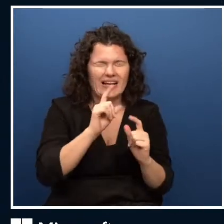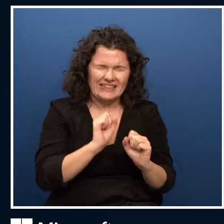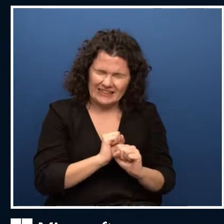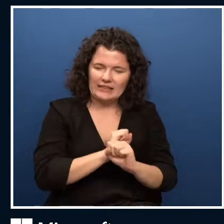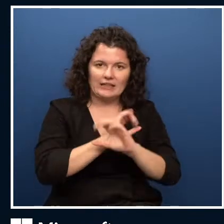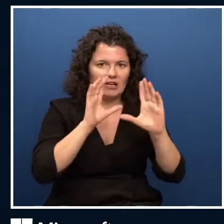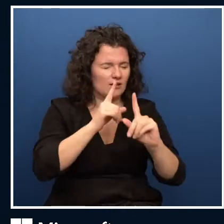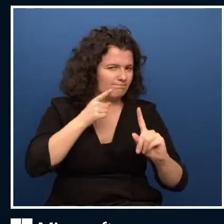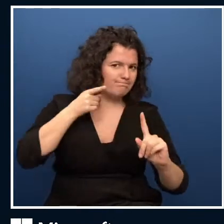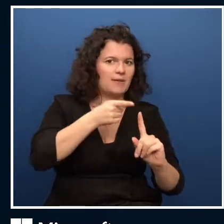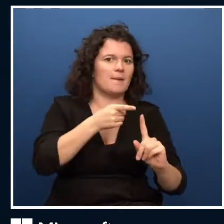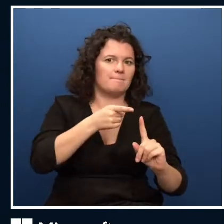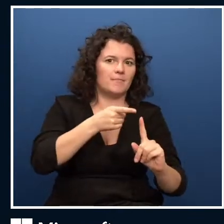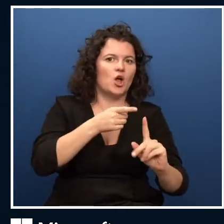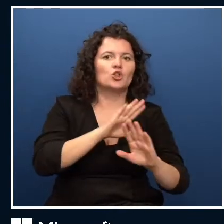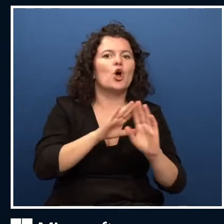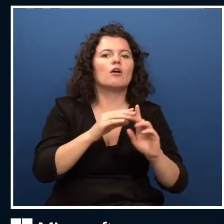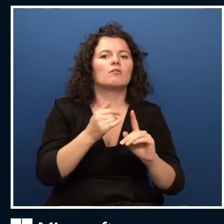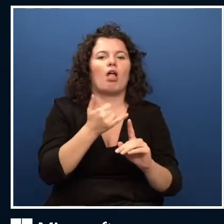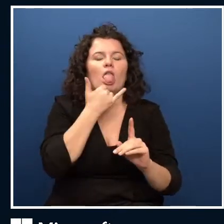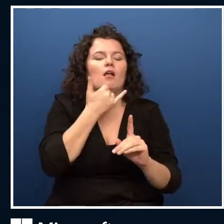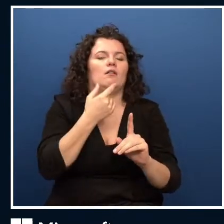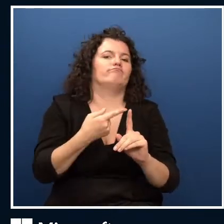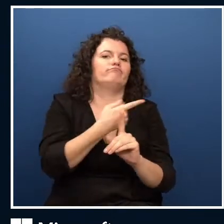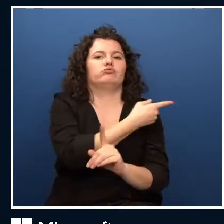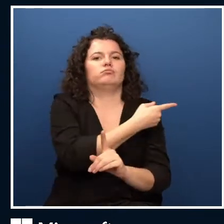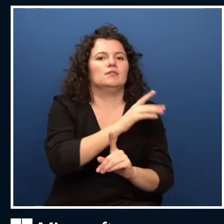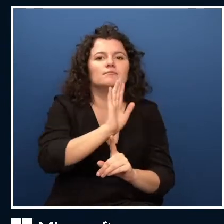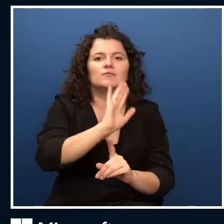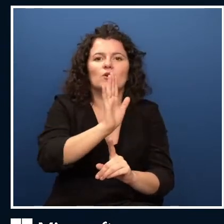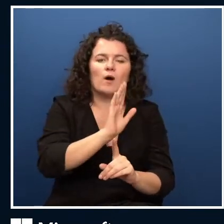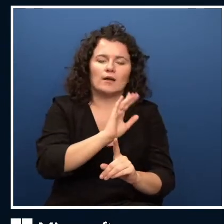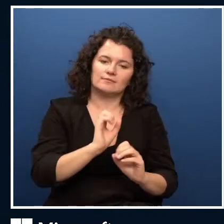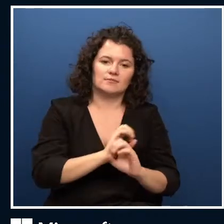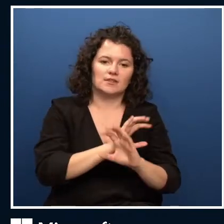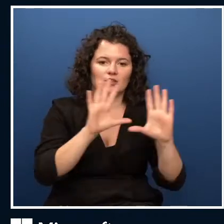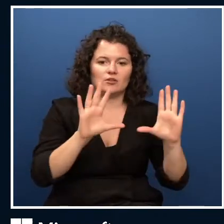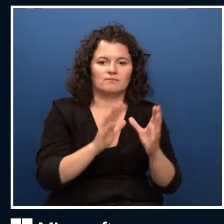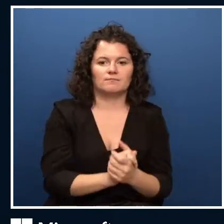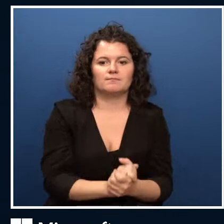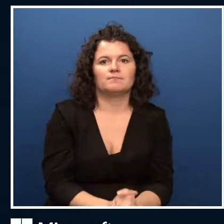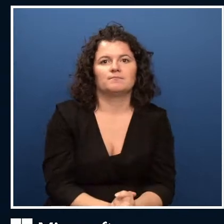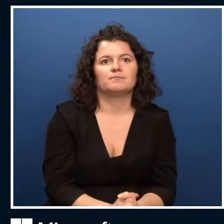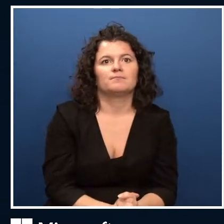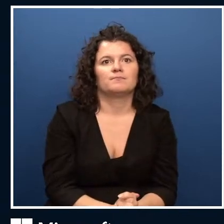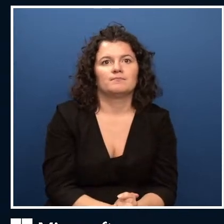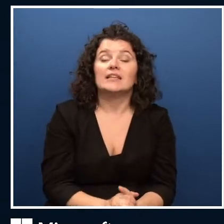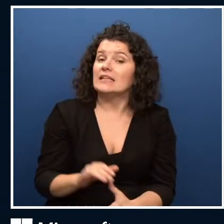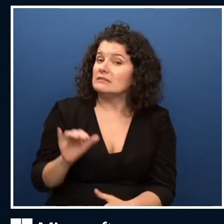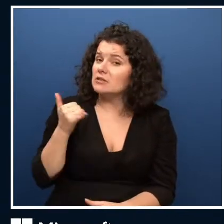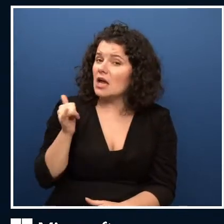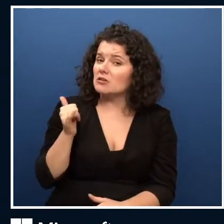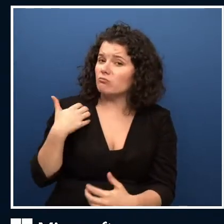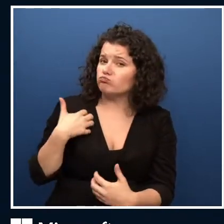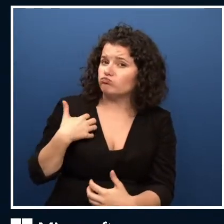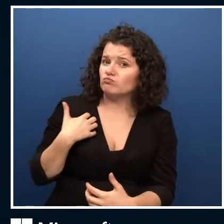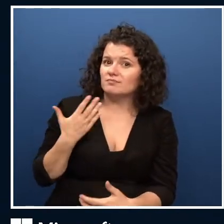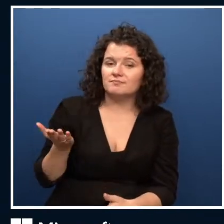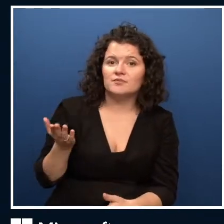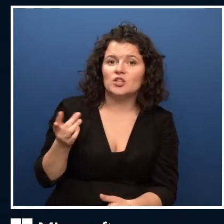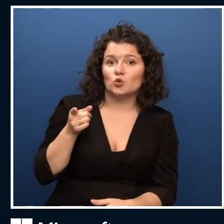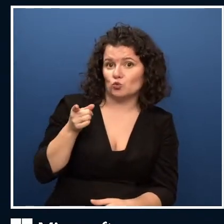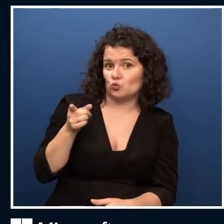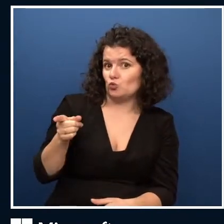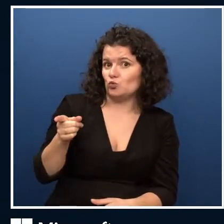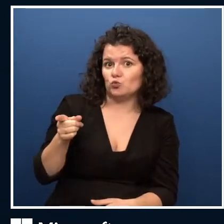I wanted to be accurate. So yeah. Yeah. Yeah, no, that's really interesting. I guess these kinds of